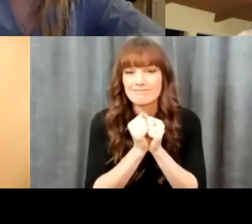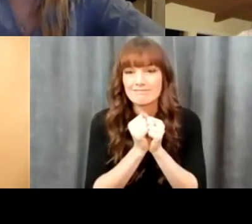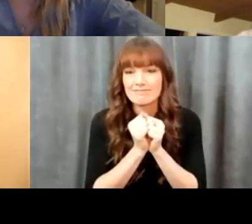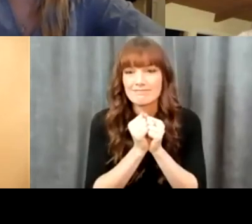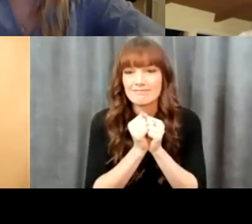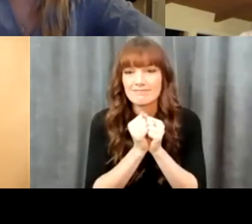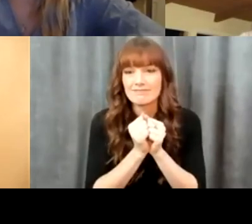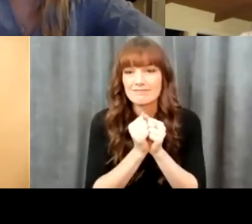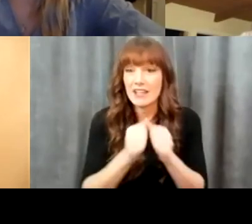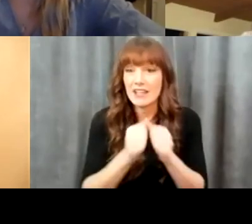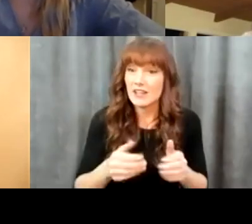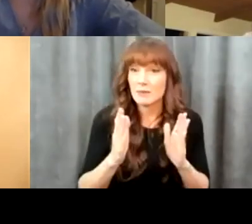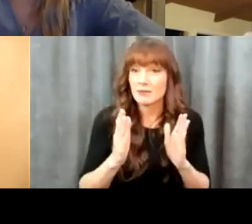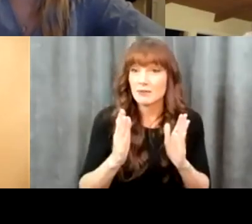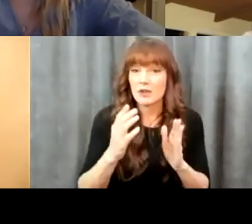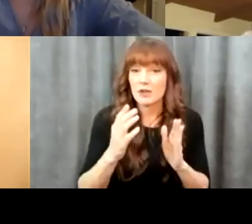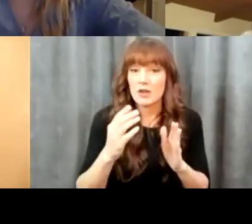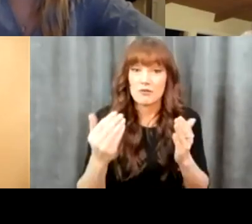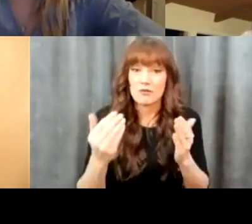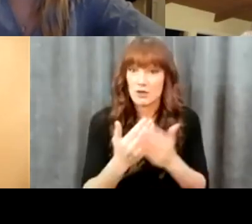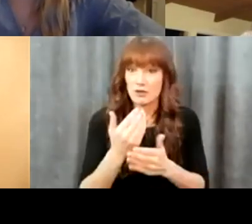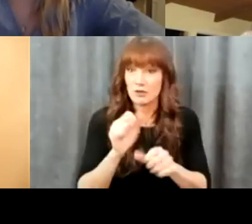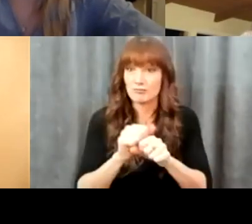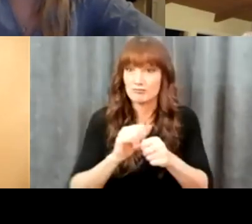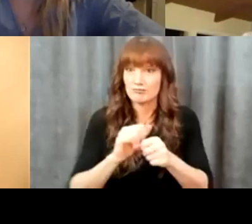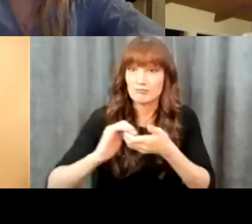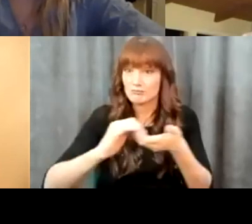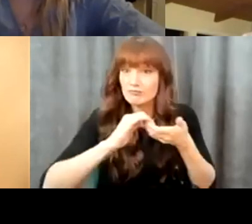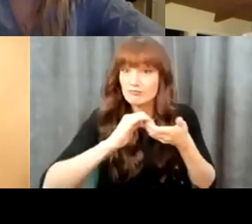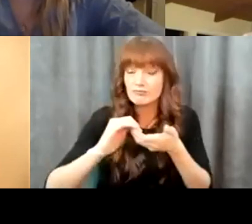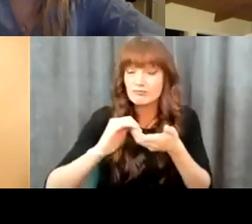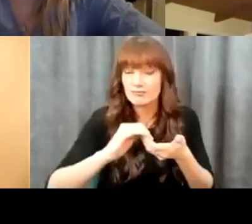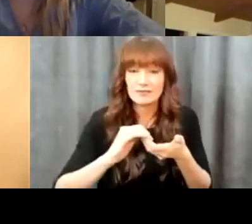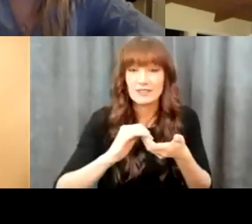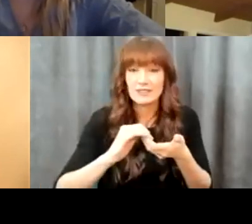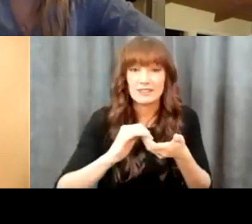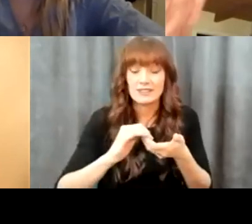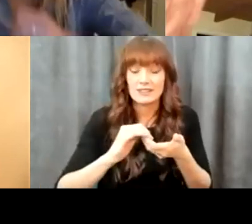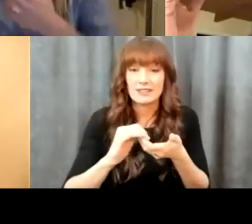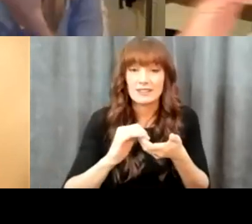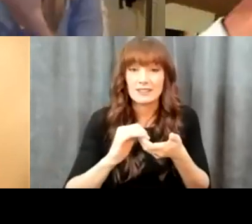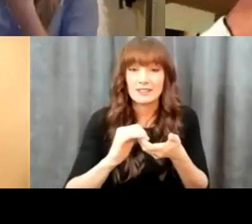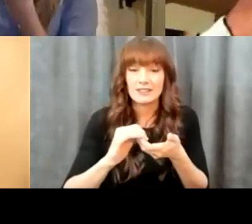and the chance to have new collaborations. You know, I'm working